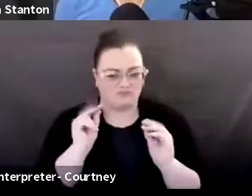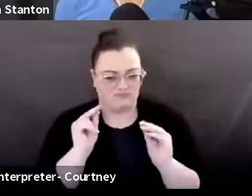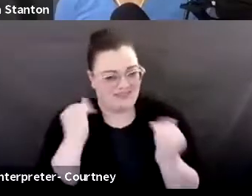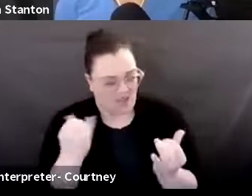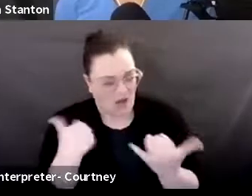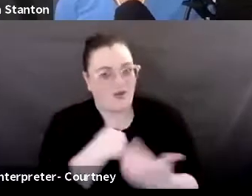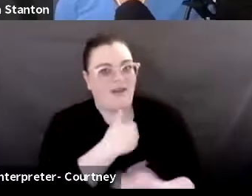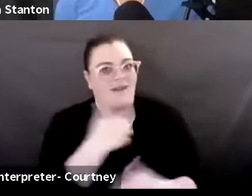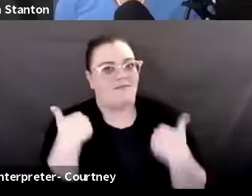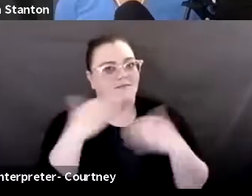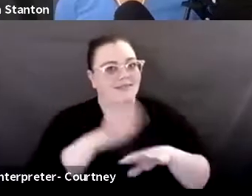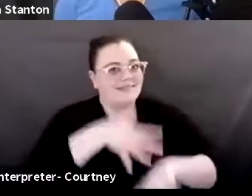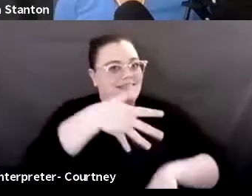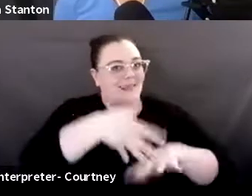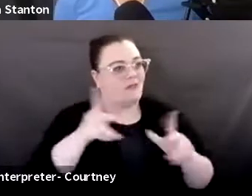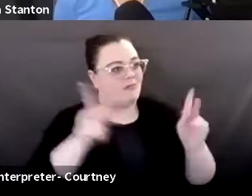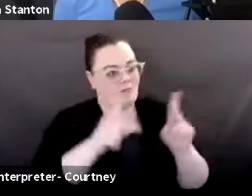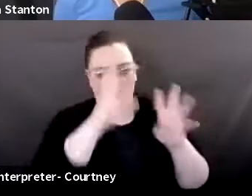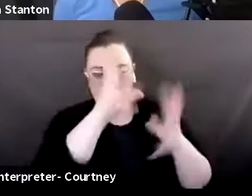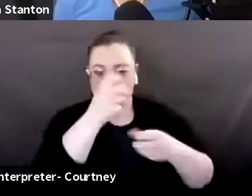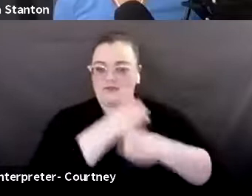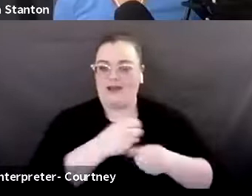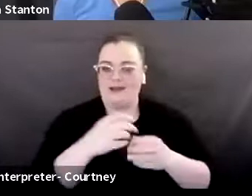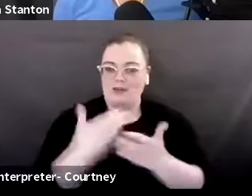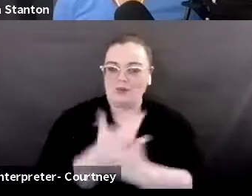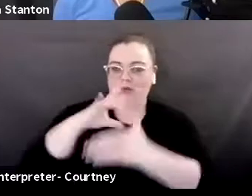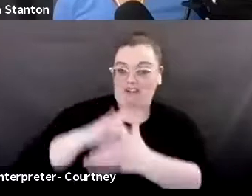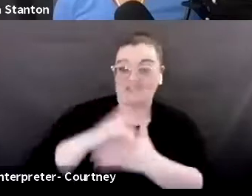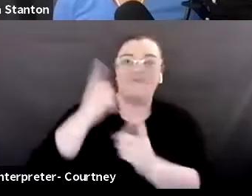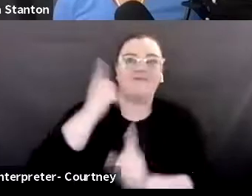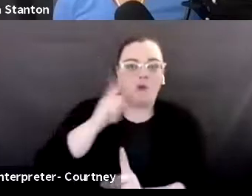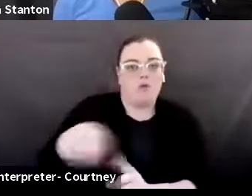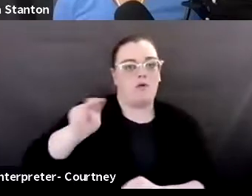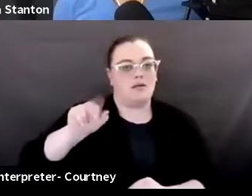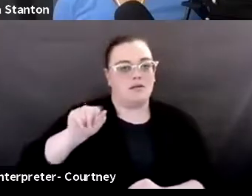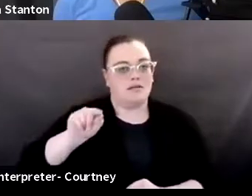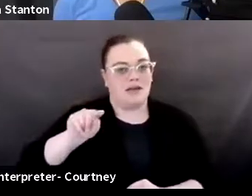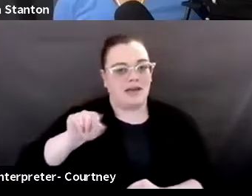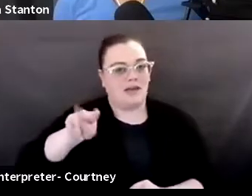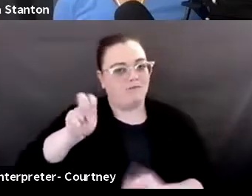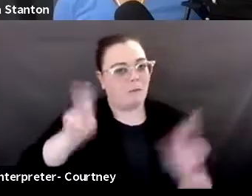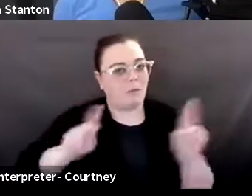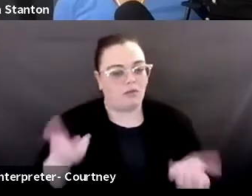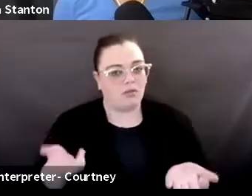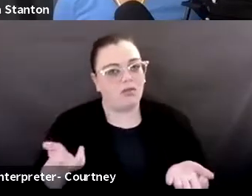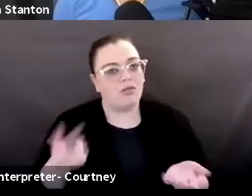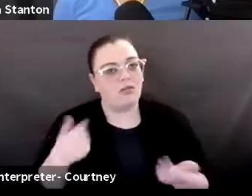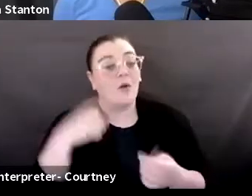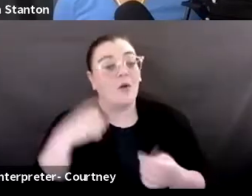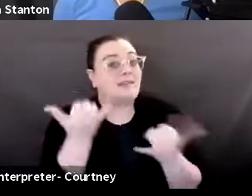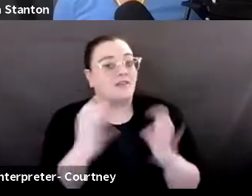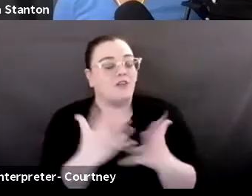people representing in a strong way. So I think it's a very exciting time. And I agree, like with what Renee was saying, is that we still have a long way to